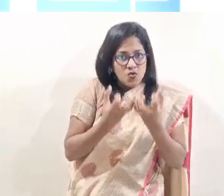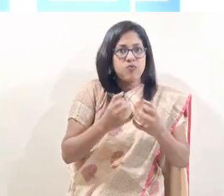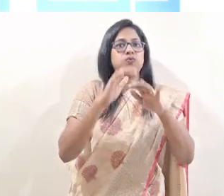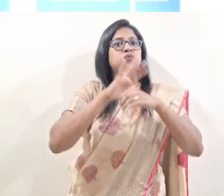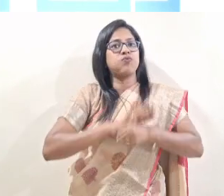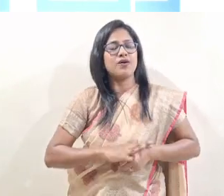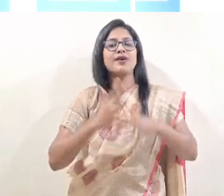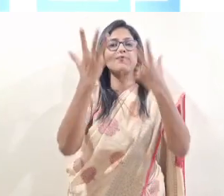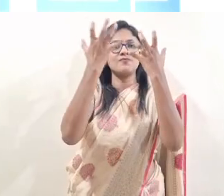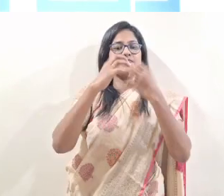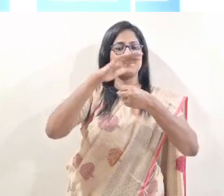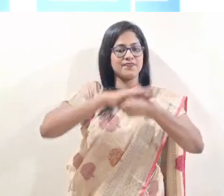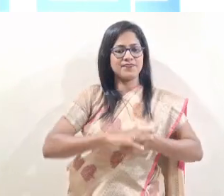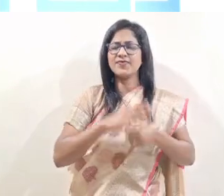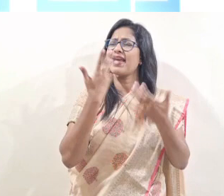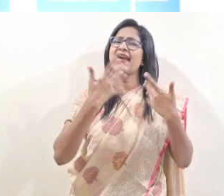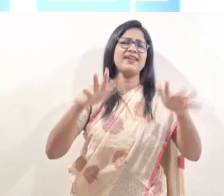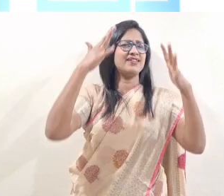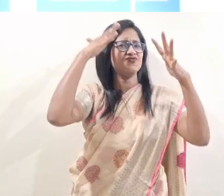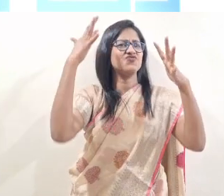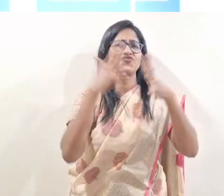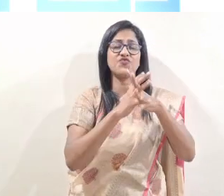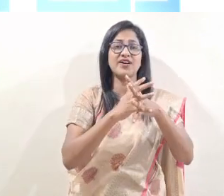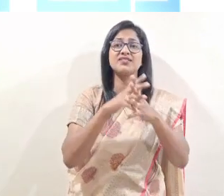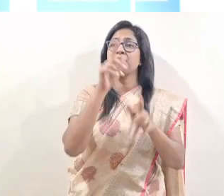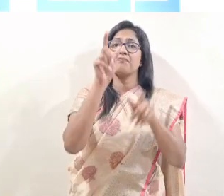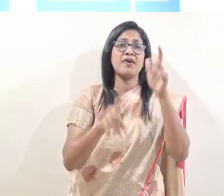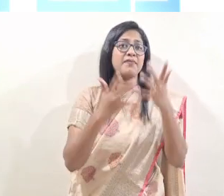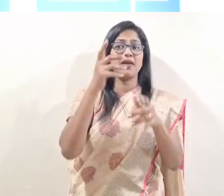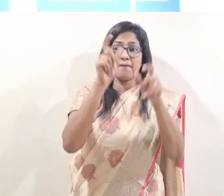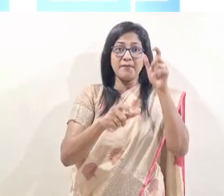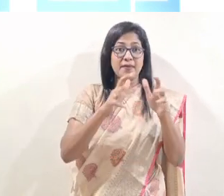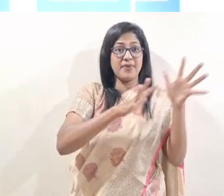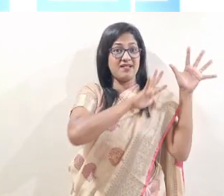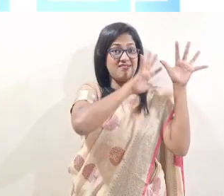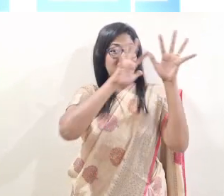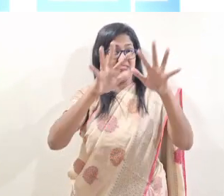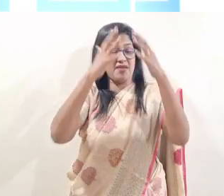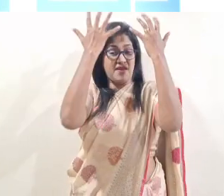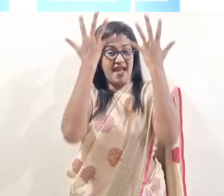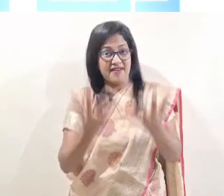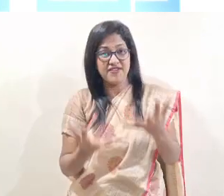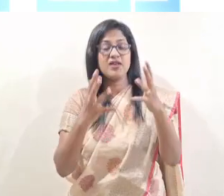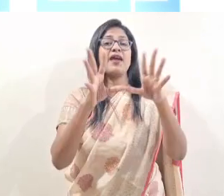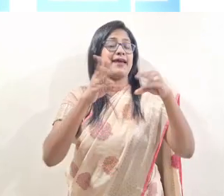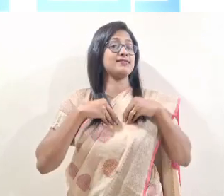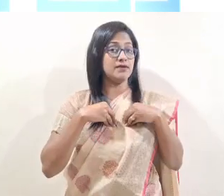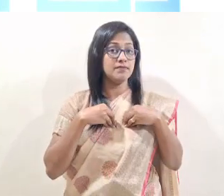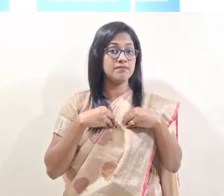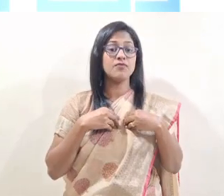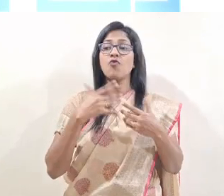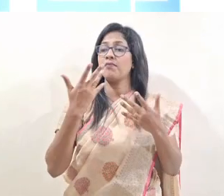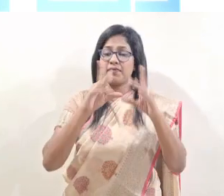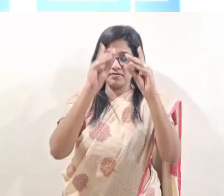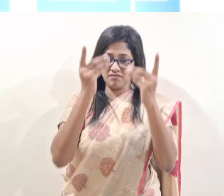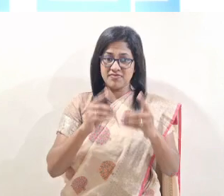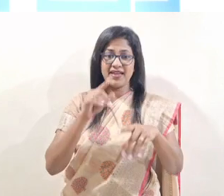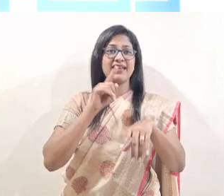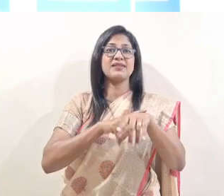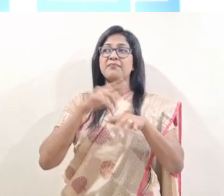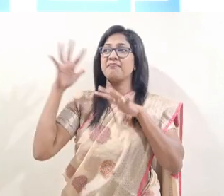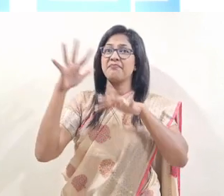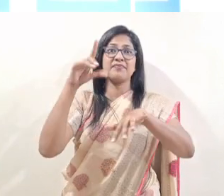of stress. Absorptive capacity could be handle more passengers. Suppose we design a system for a certain peak